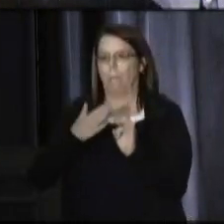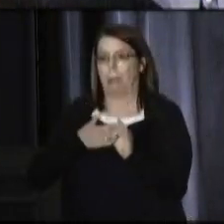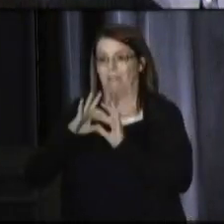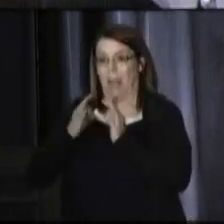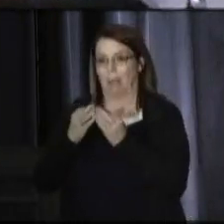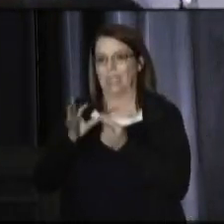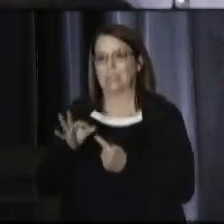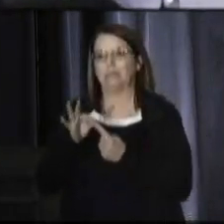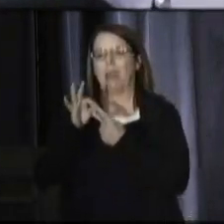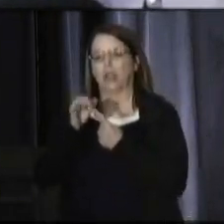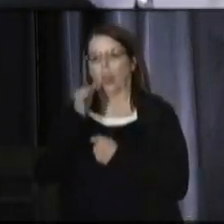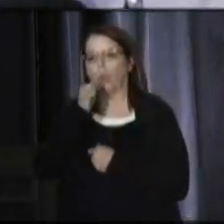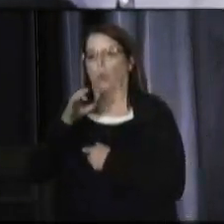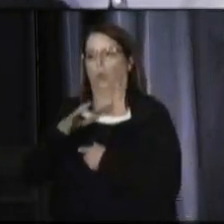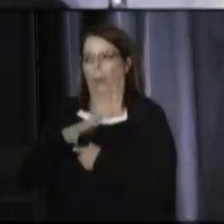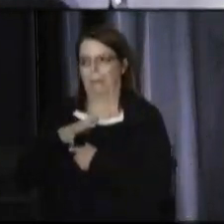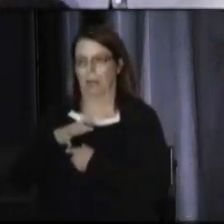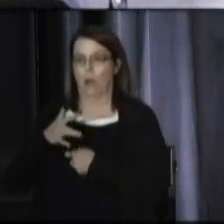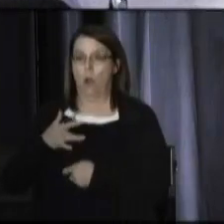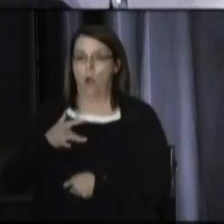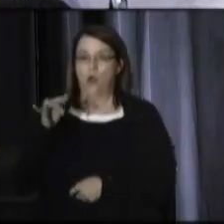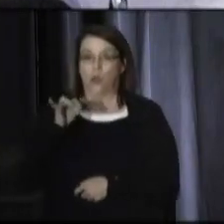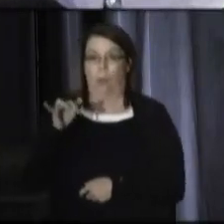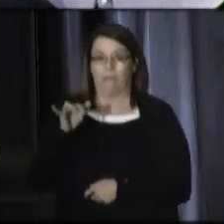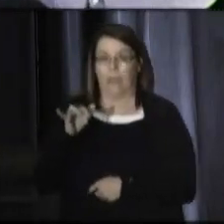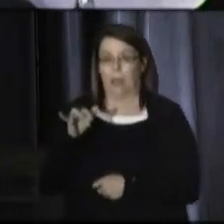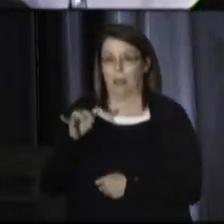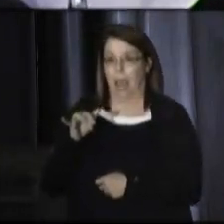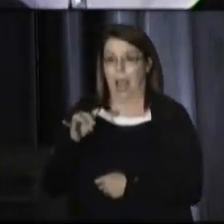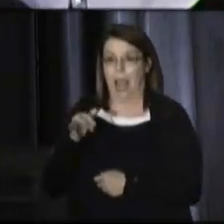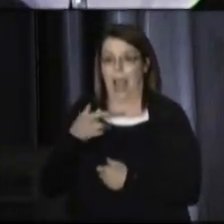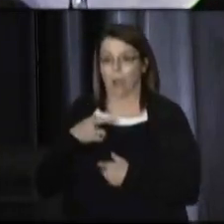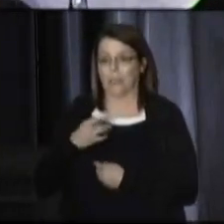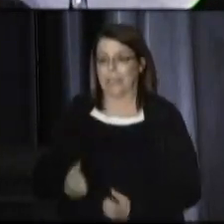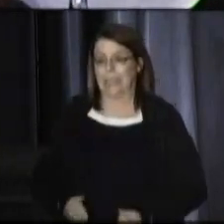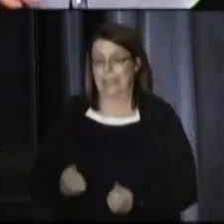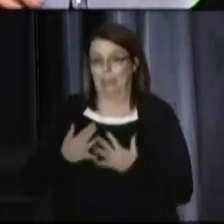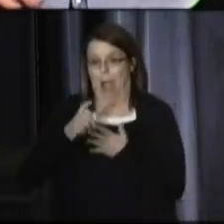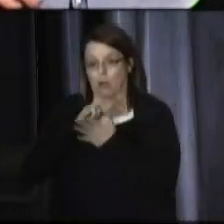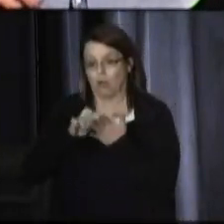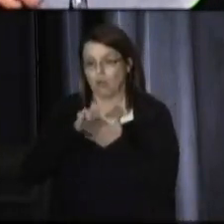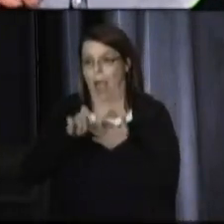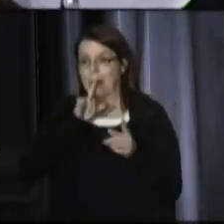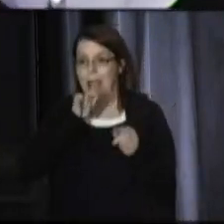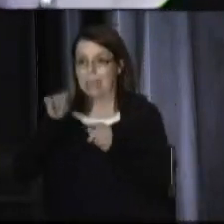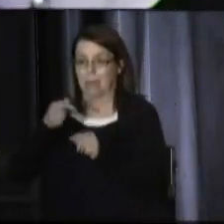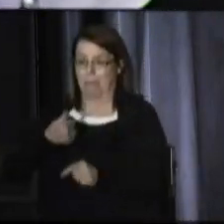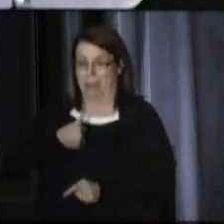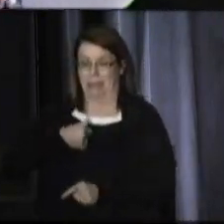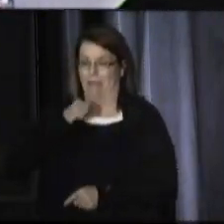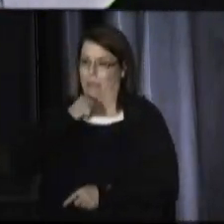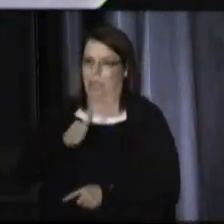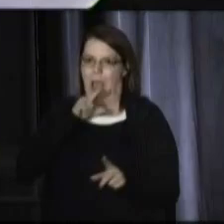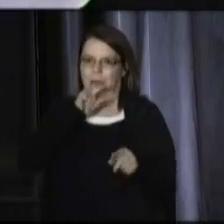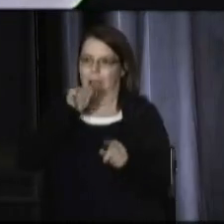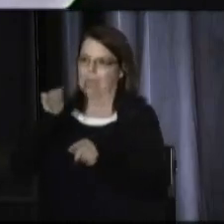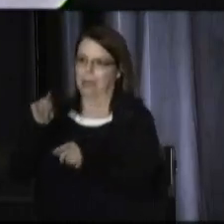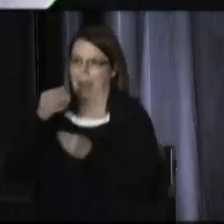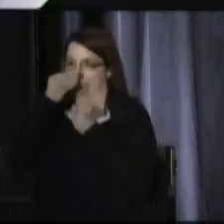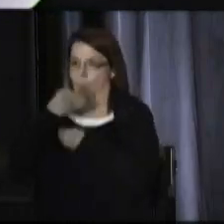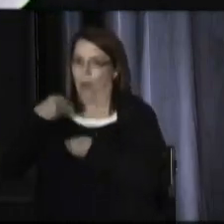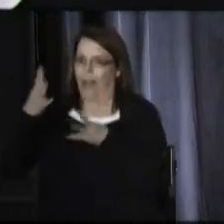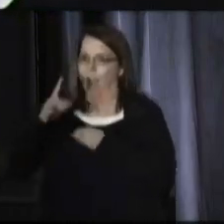the gate, fill every proper form, and price the pitiful lot for the block. They call me to